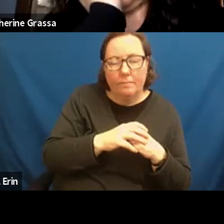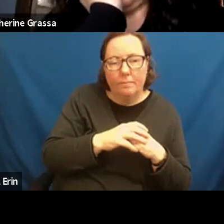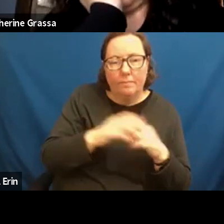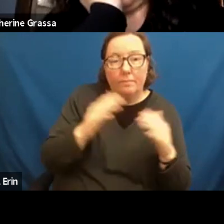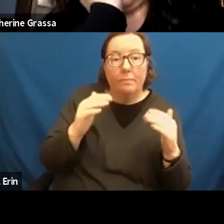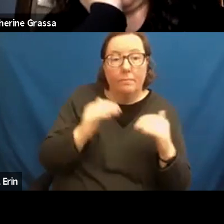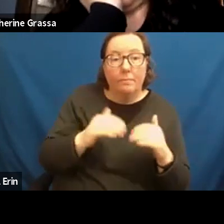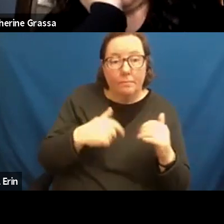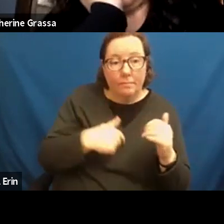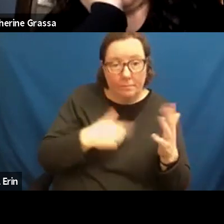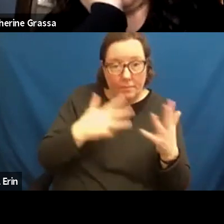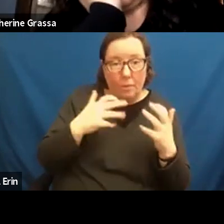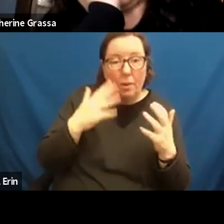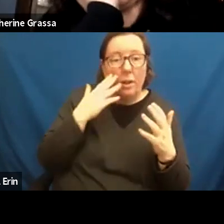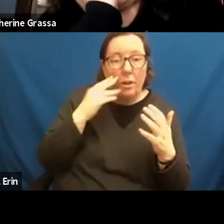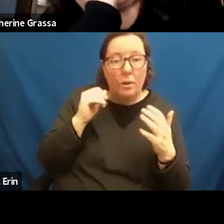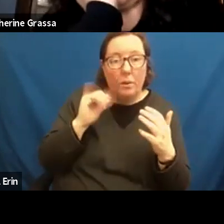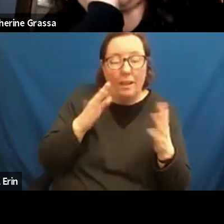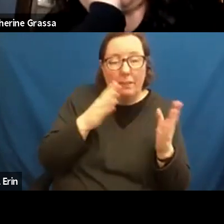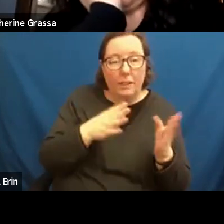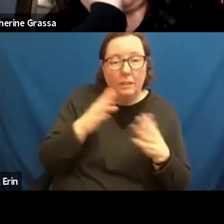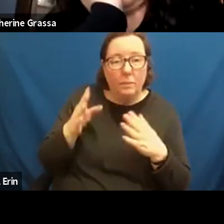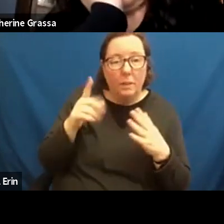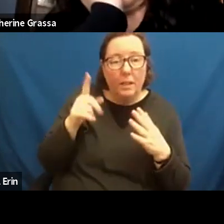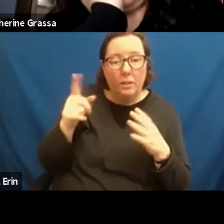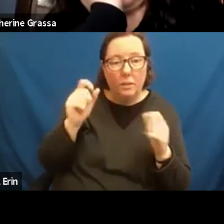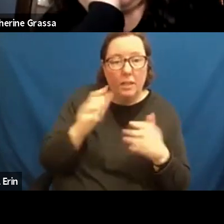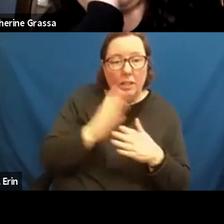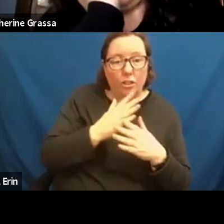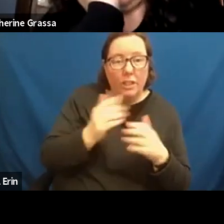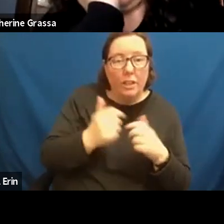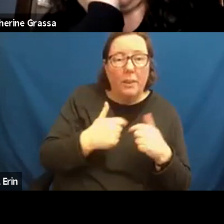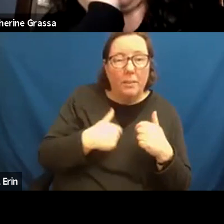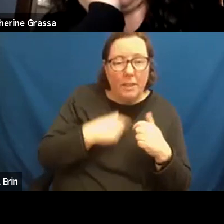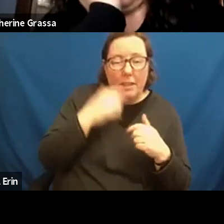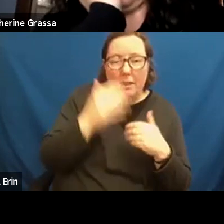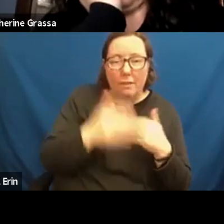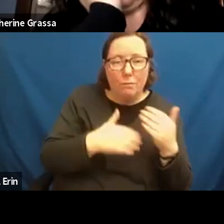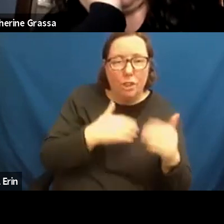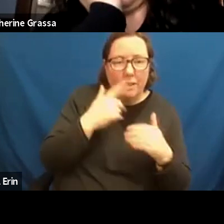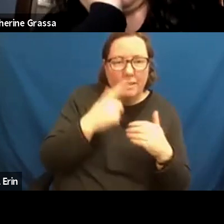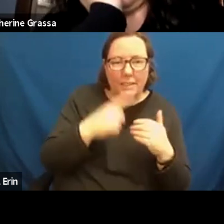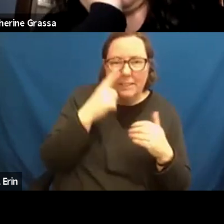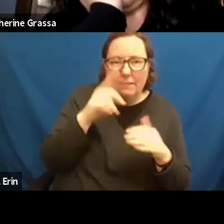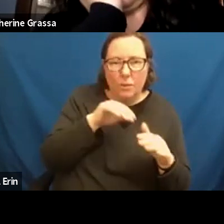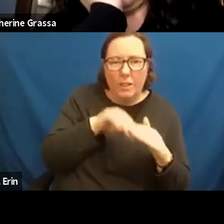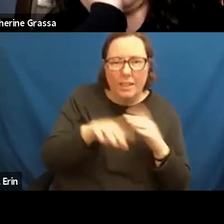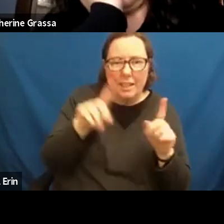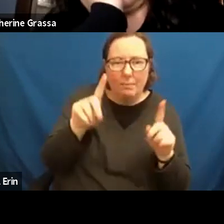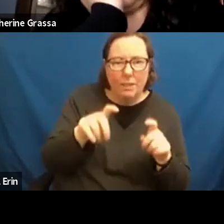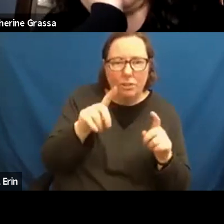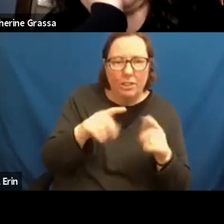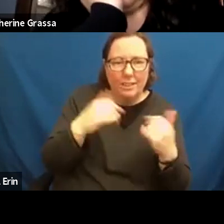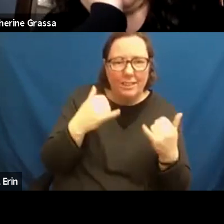I would like to know if there's a way that you could share with me the process of the admission of this